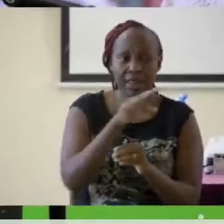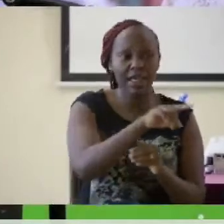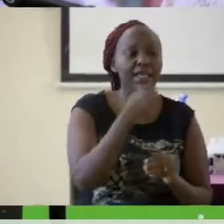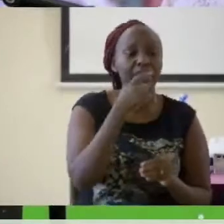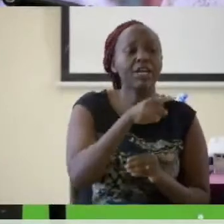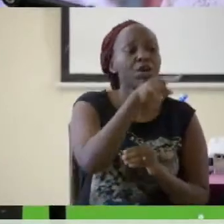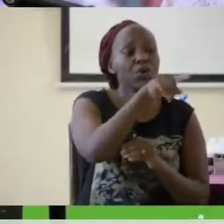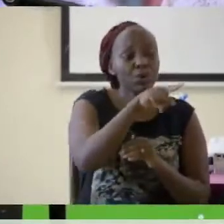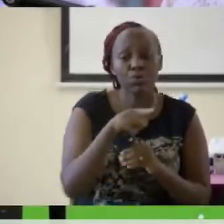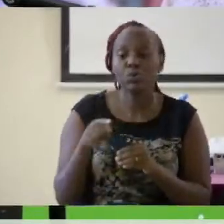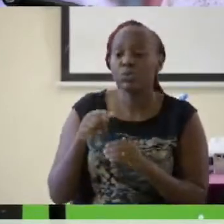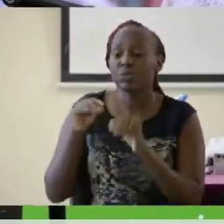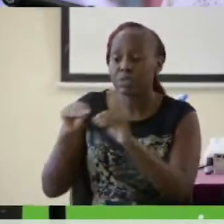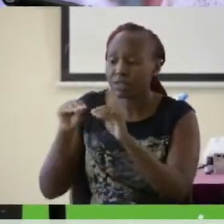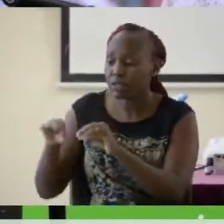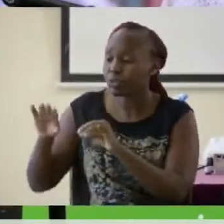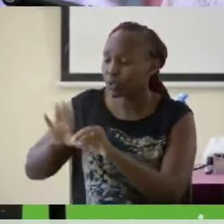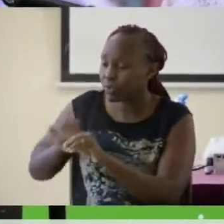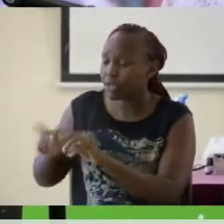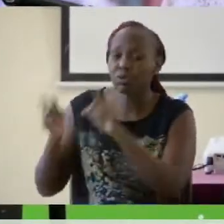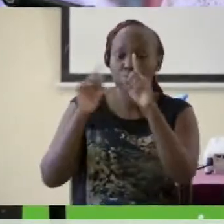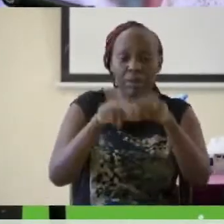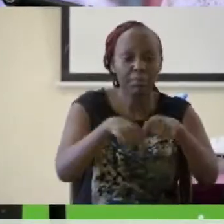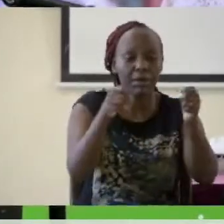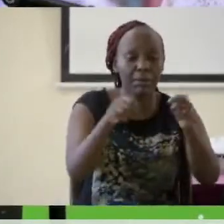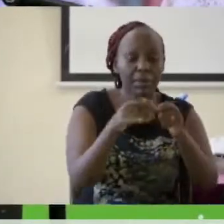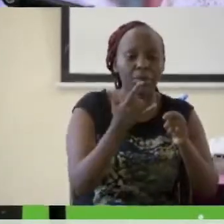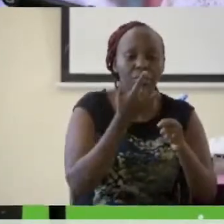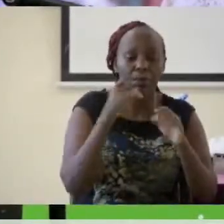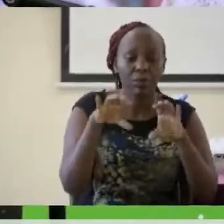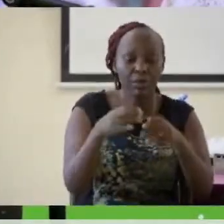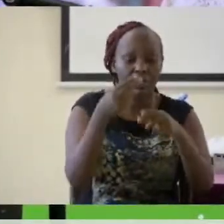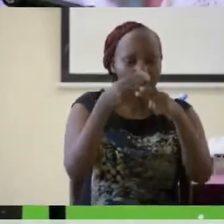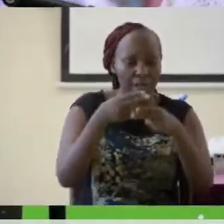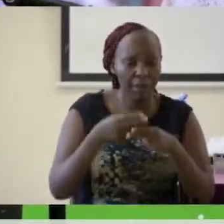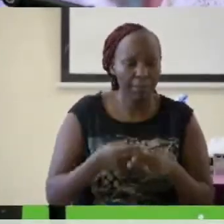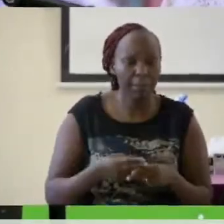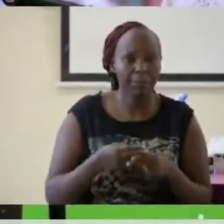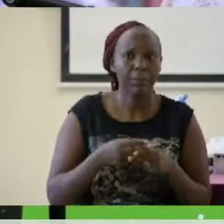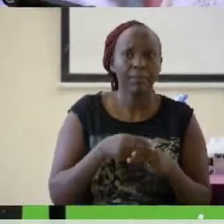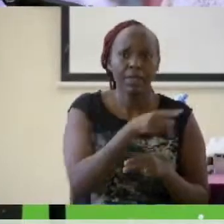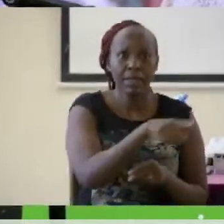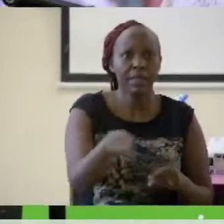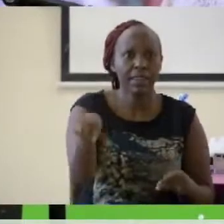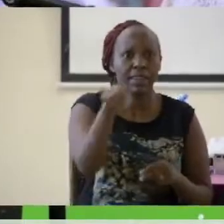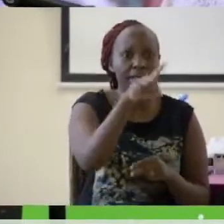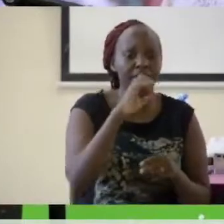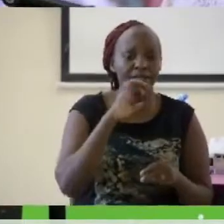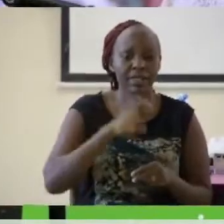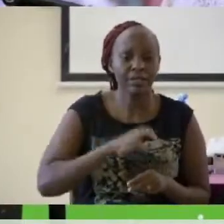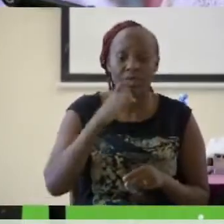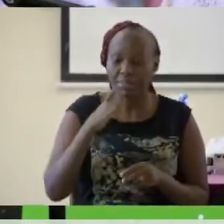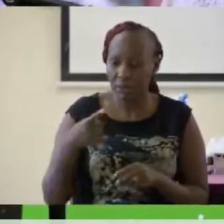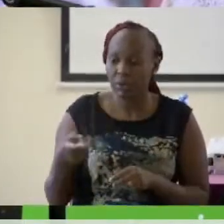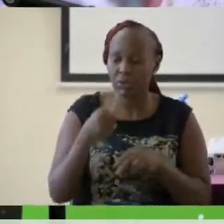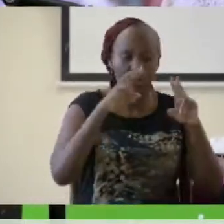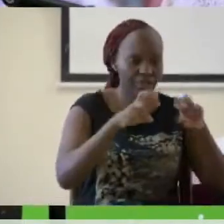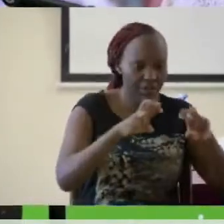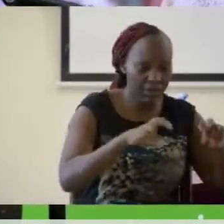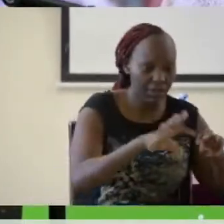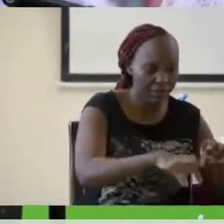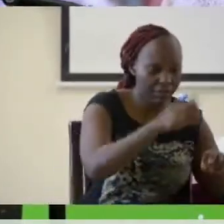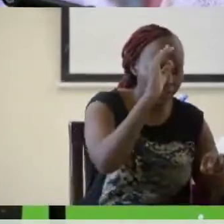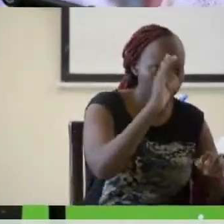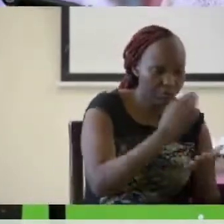and spoil the name of the Luo community. So they were so enraged and decided they are going to investigate those cases to see what is